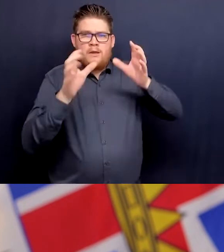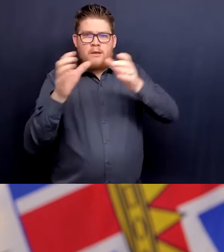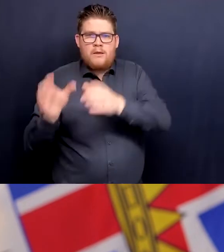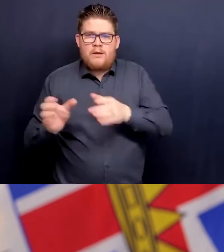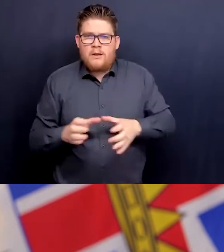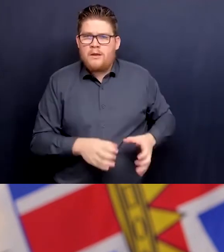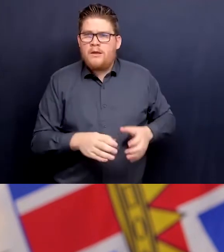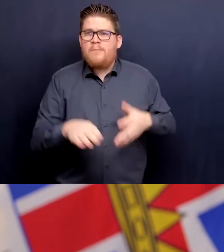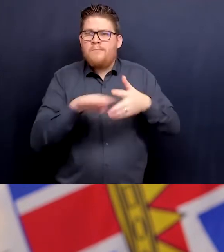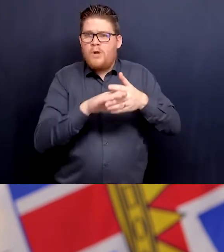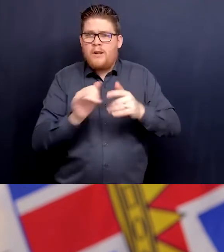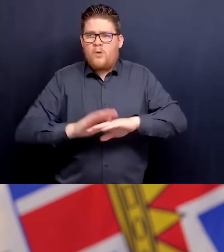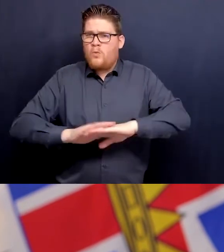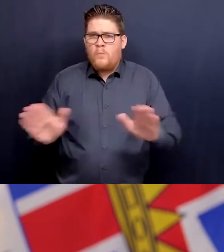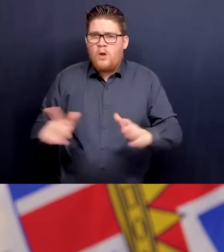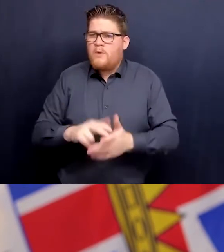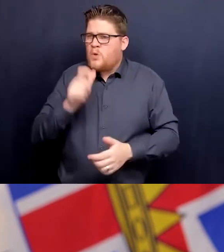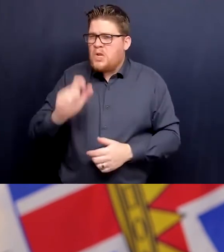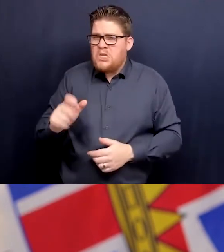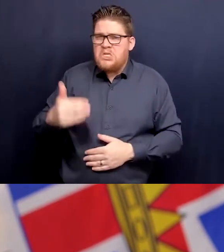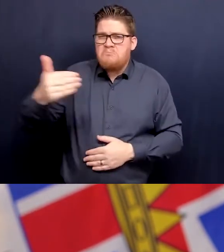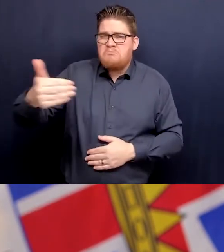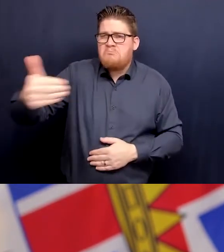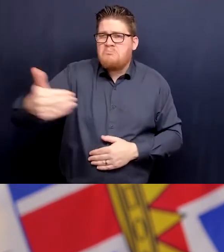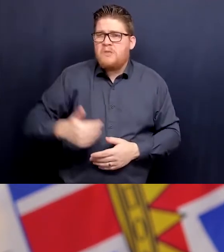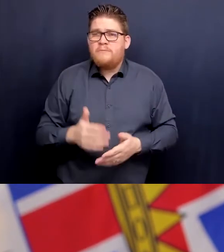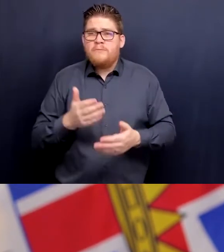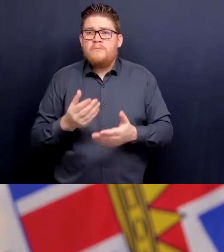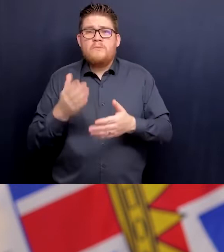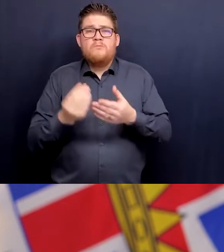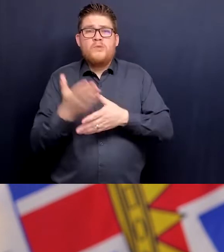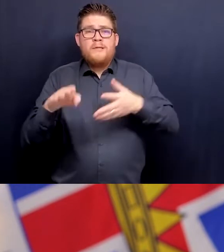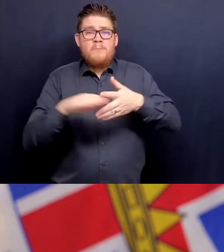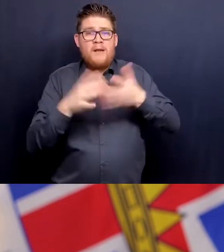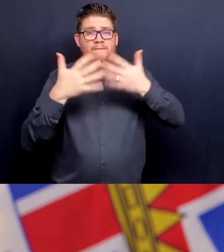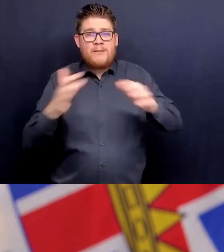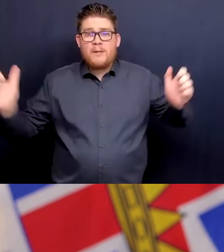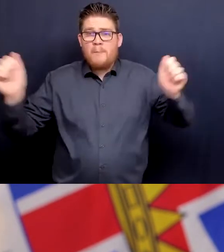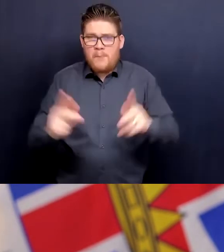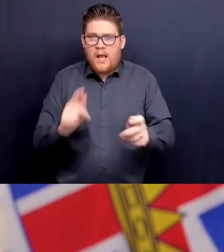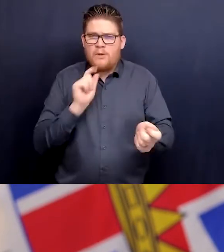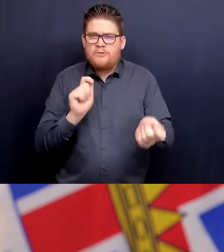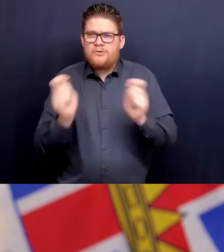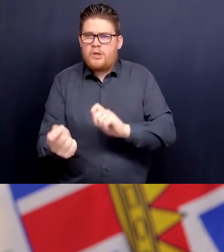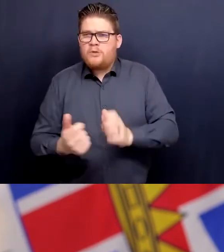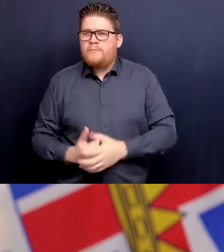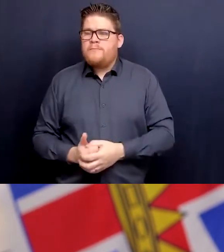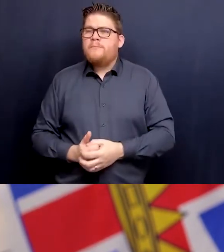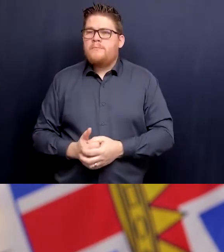we get to that point at the end of spring break. And it's a time of transition to help support children to getting back